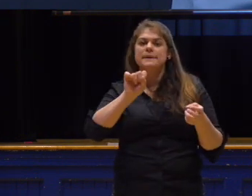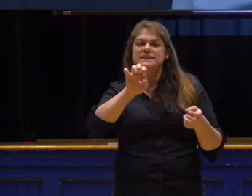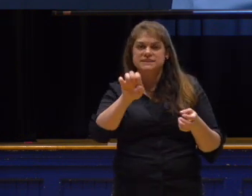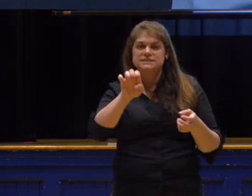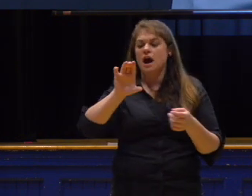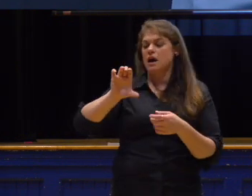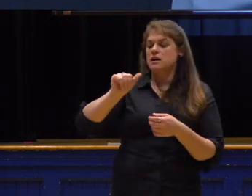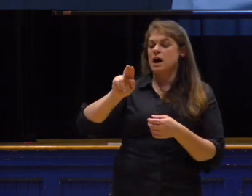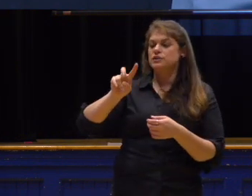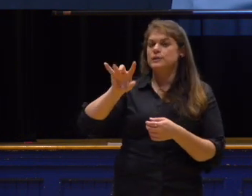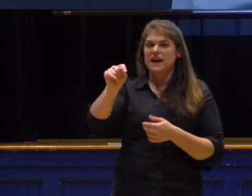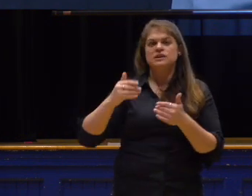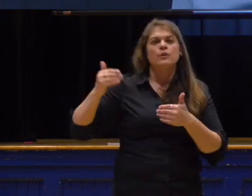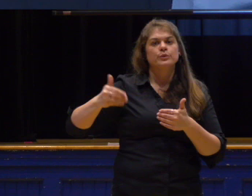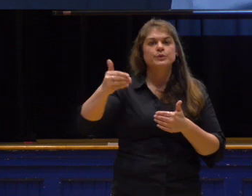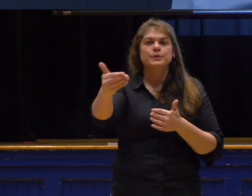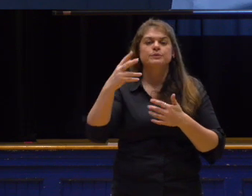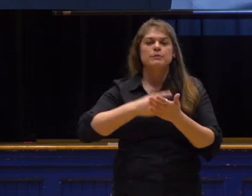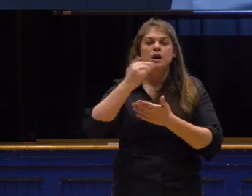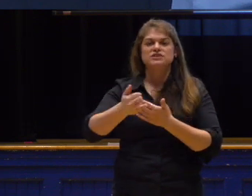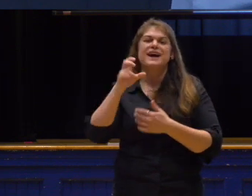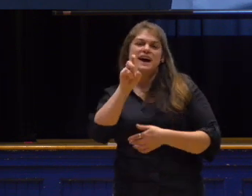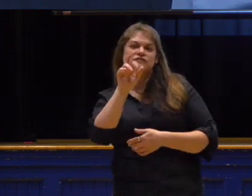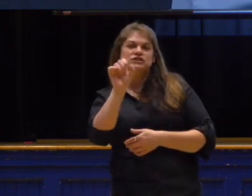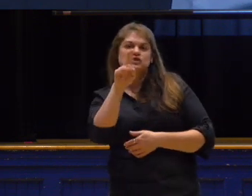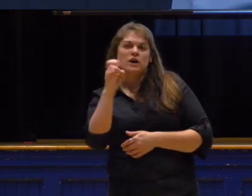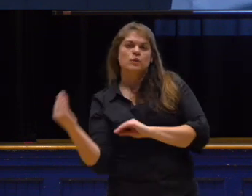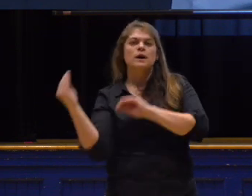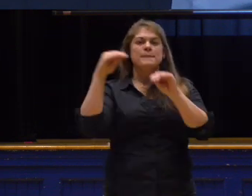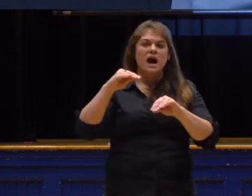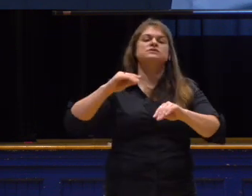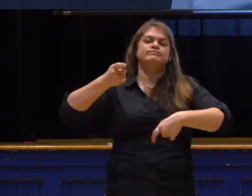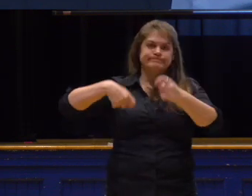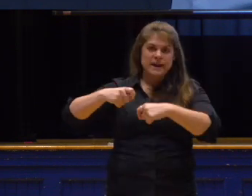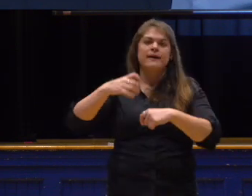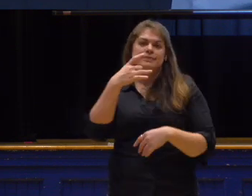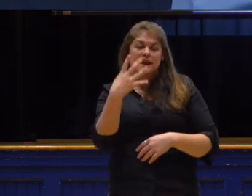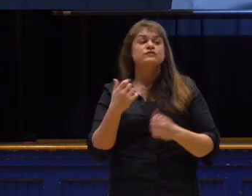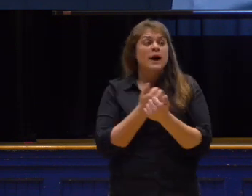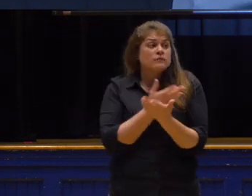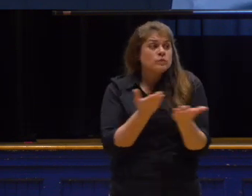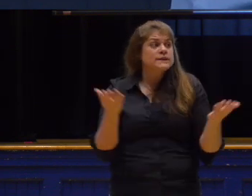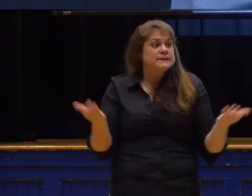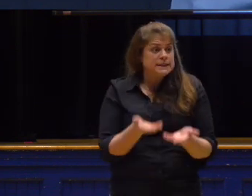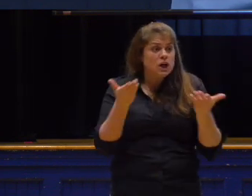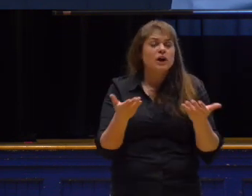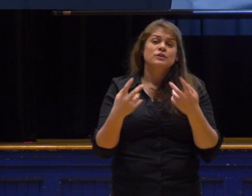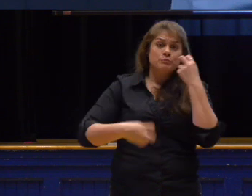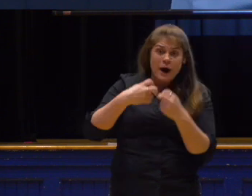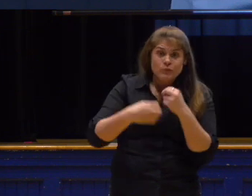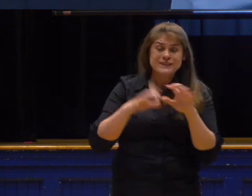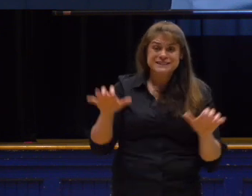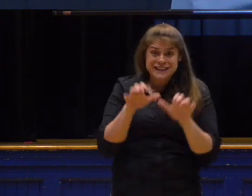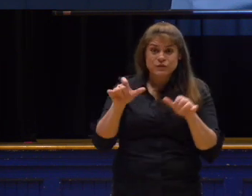the project, Eversource will be coming back in and putting in the lights. For everybody here, one of the major issue with decorative